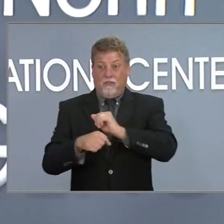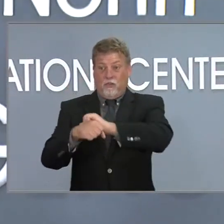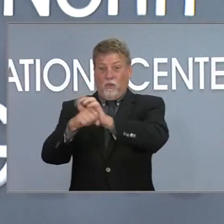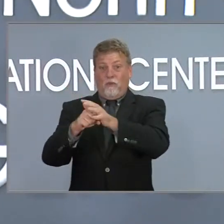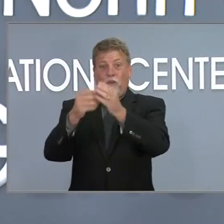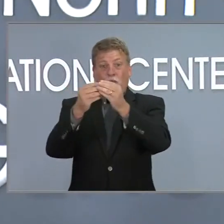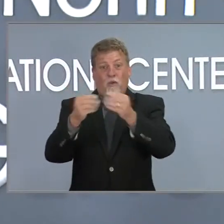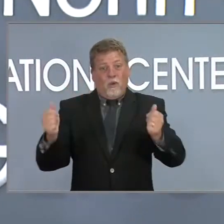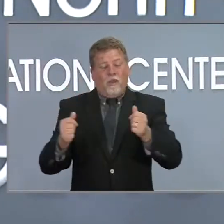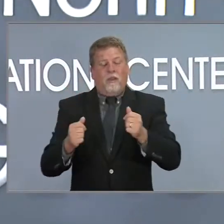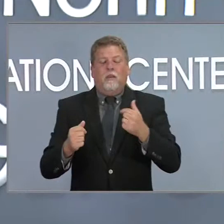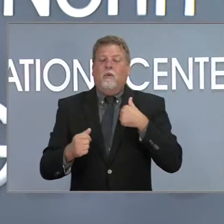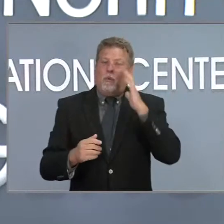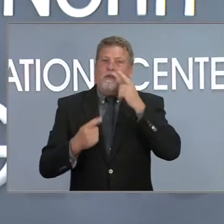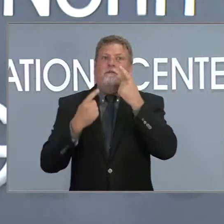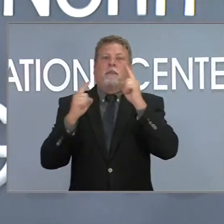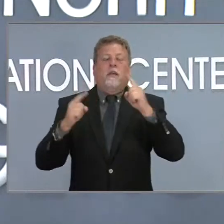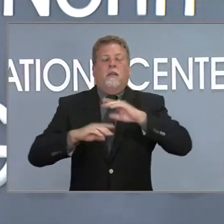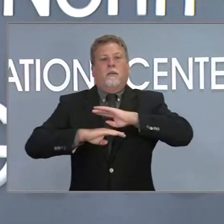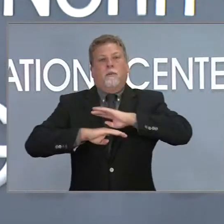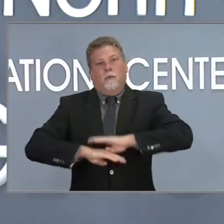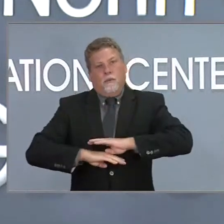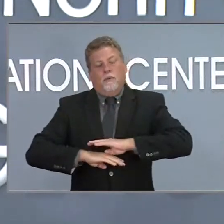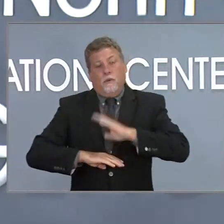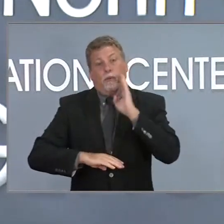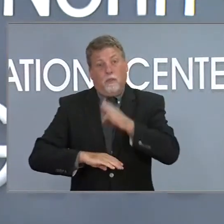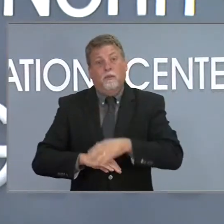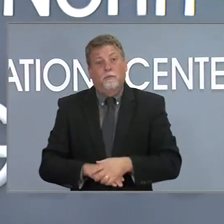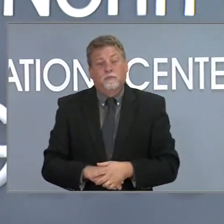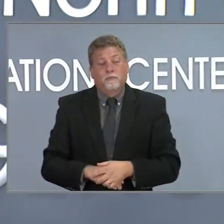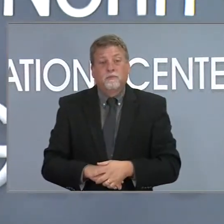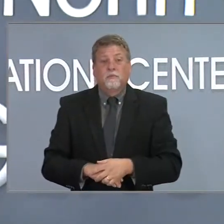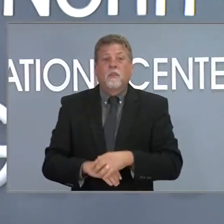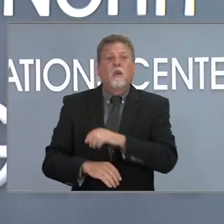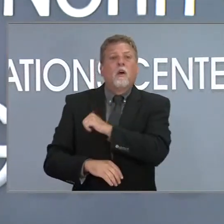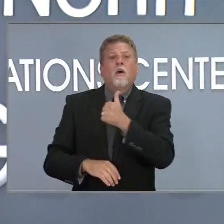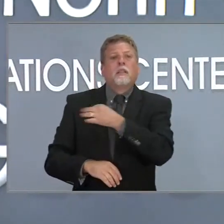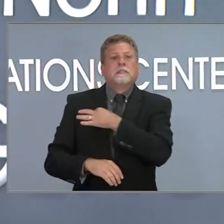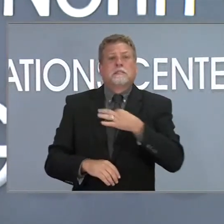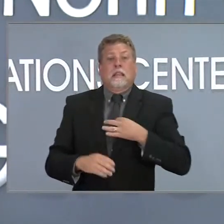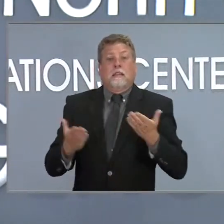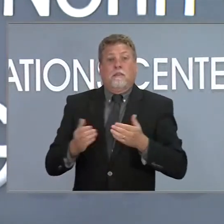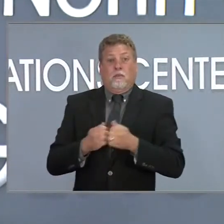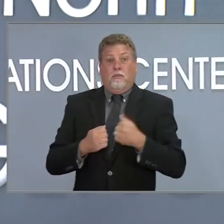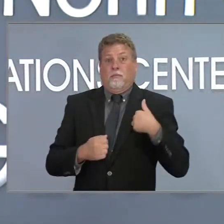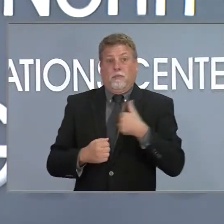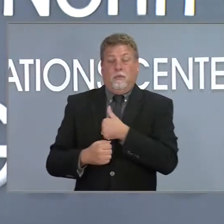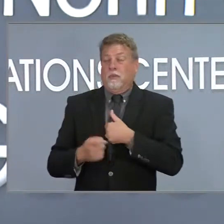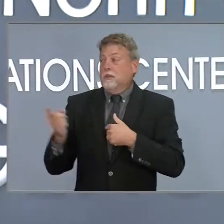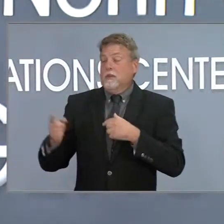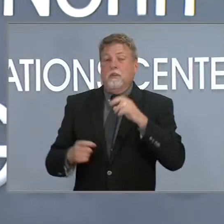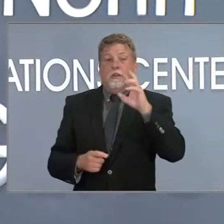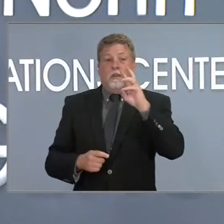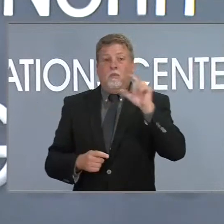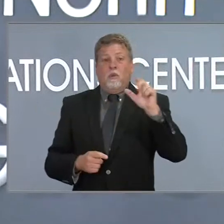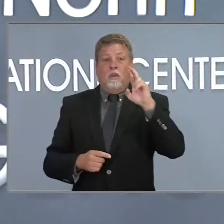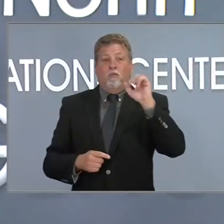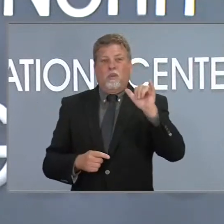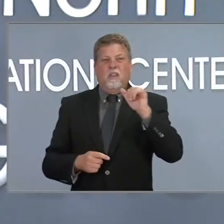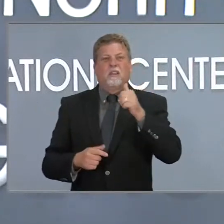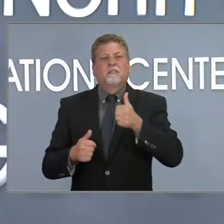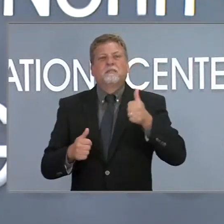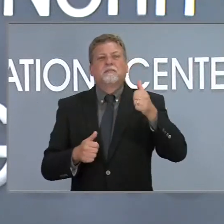healthy. Also with me today is our North Carolina Director of Emergency Management, Will Ray. Monica McGee and